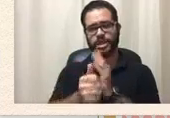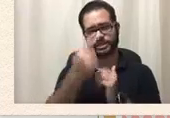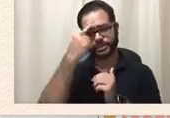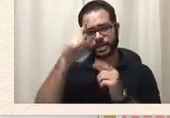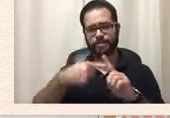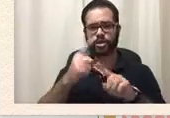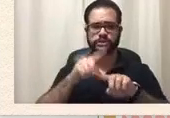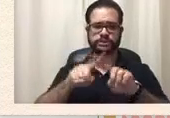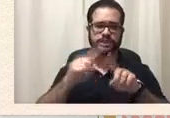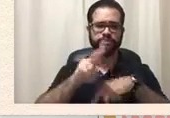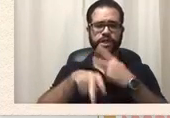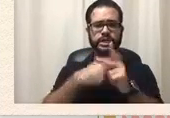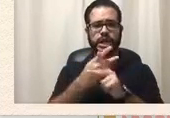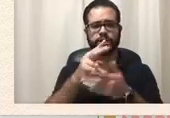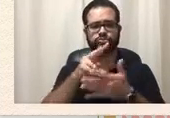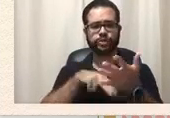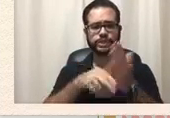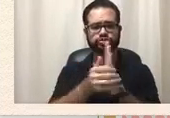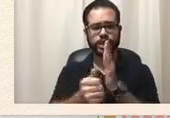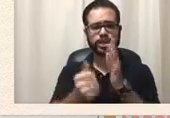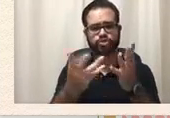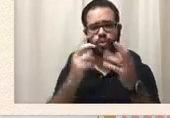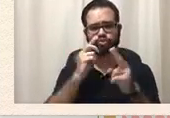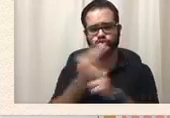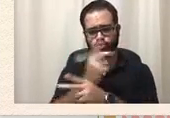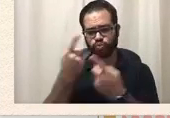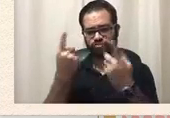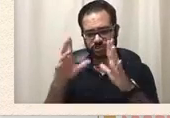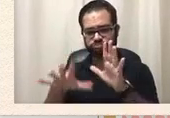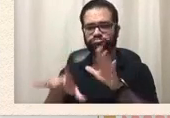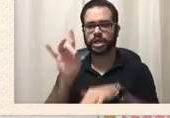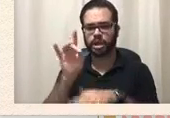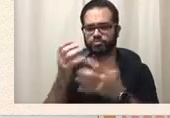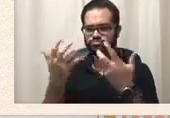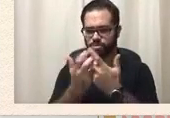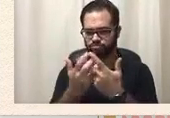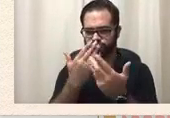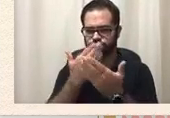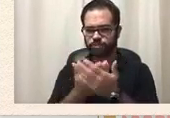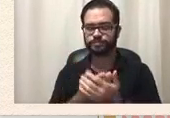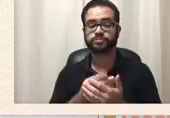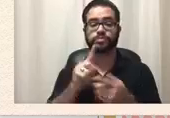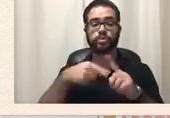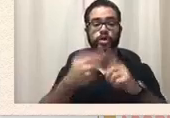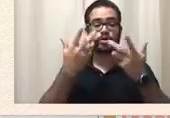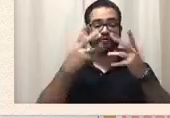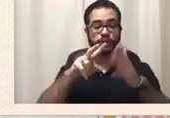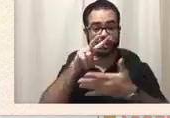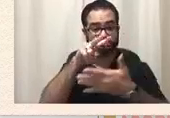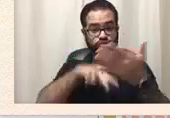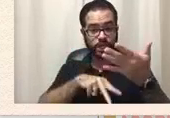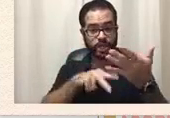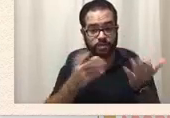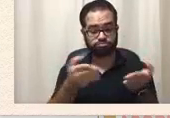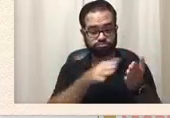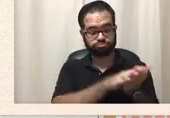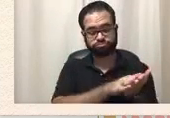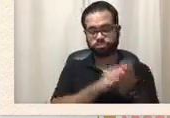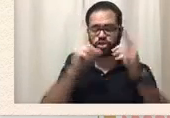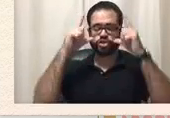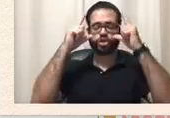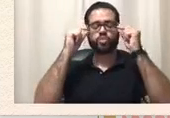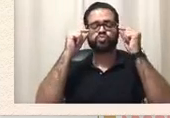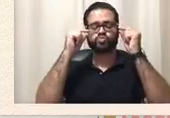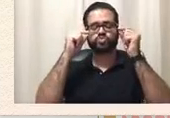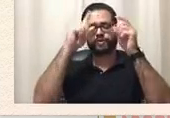book. After you read, do you want to close your eyes and visualize the text? Do you want to read with a purpose, such as writing down a